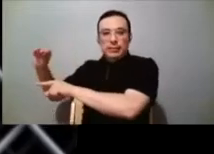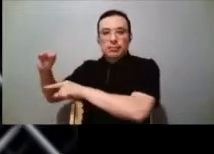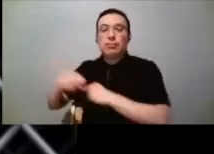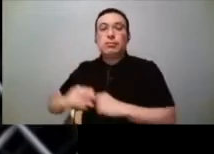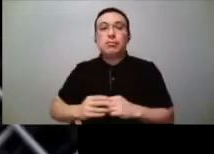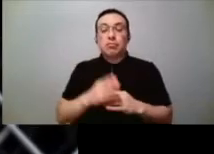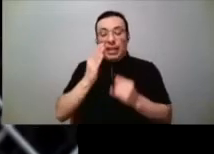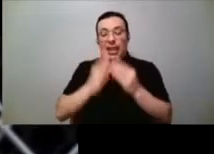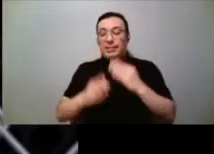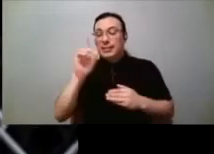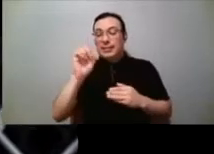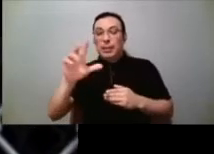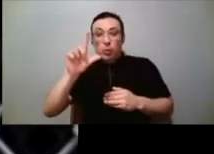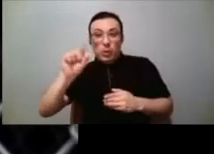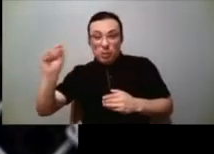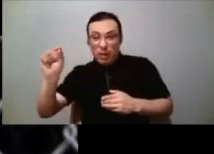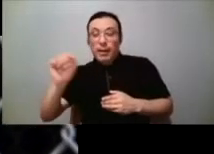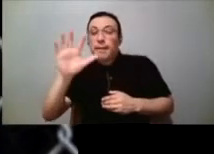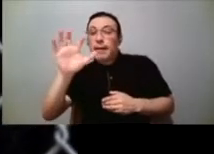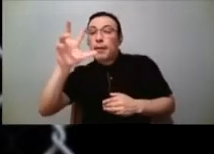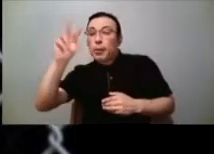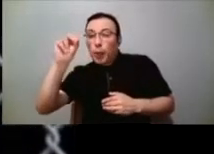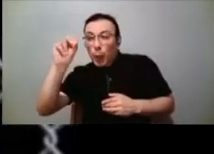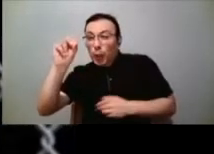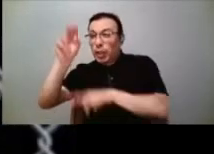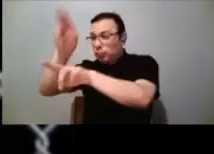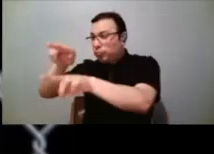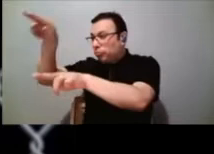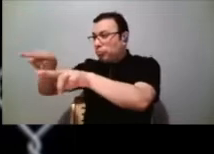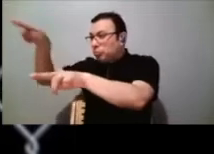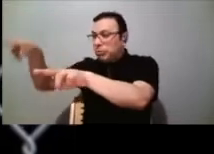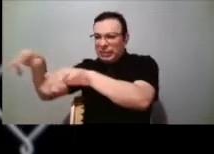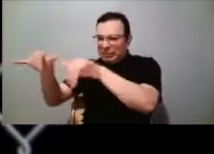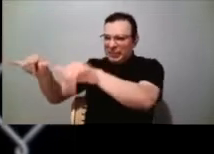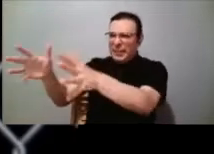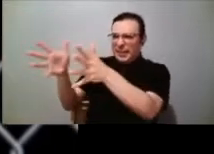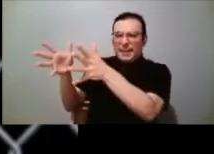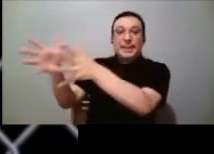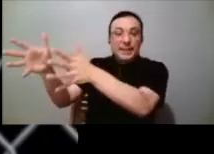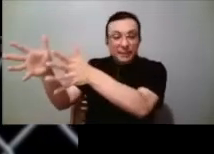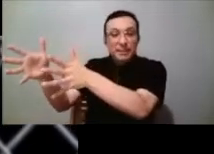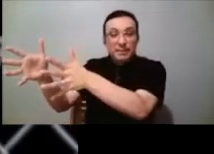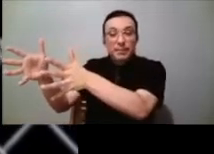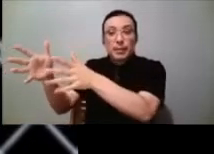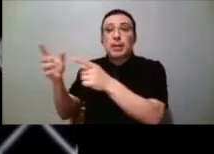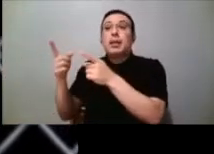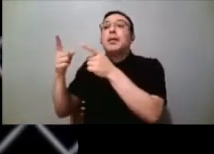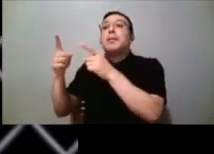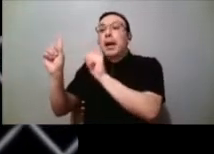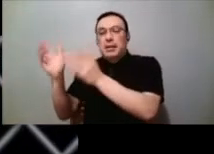530 frozen corpses were still in the limbo of the disaster morgue before eventual internment on Heart Island.